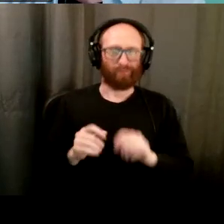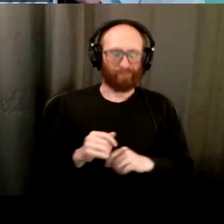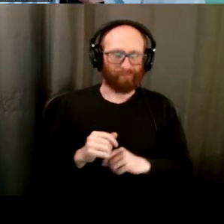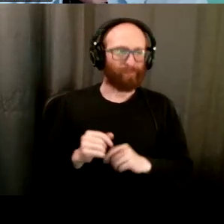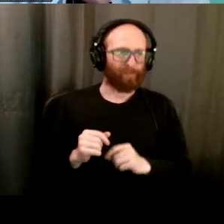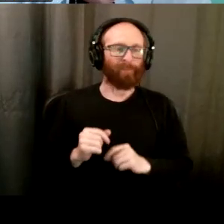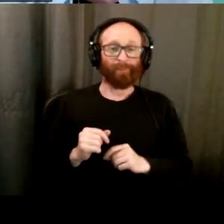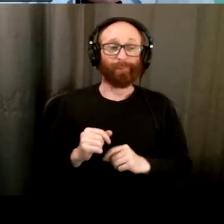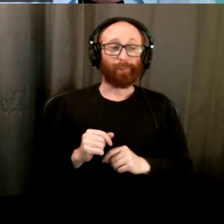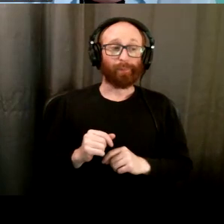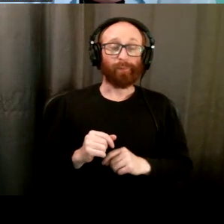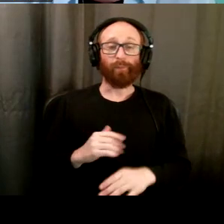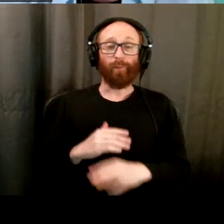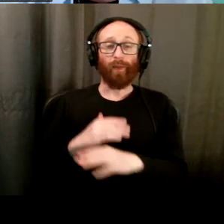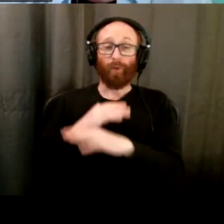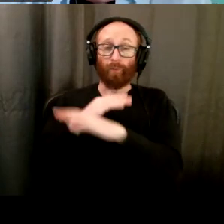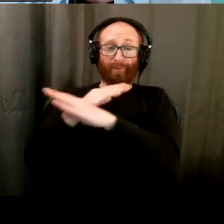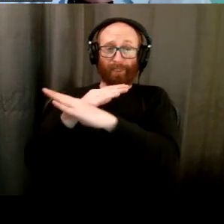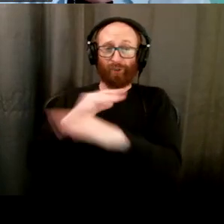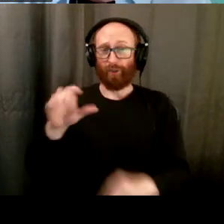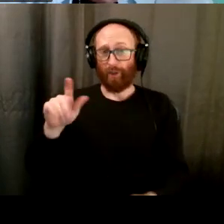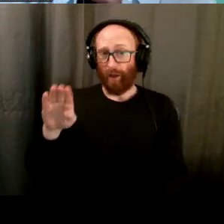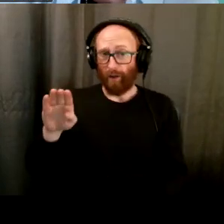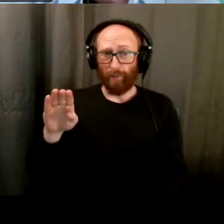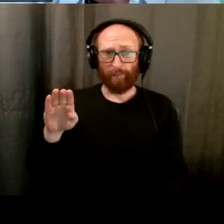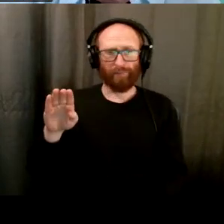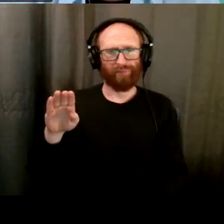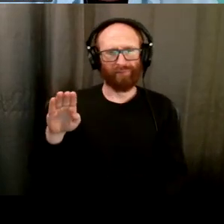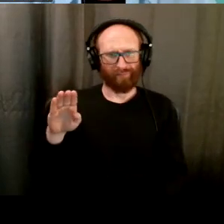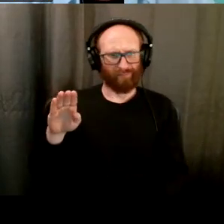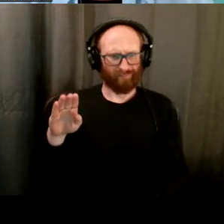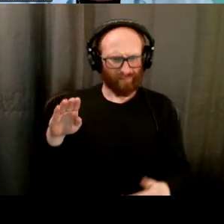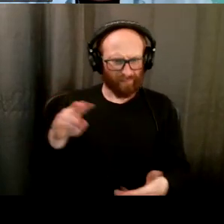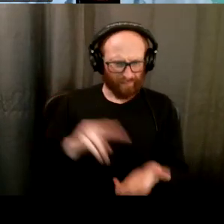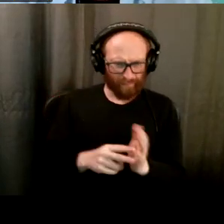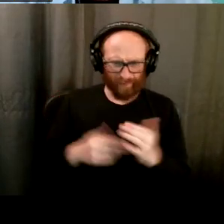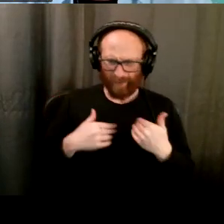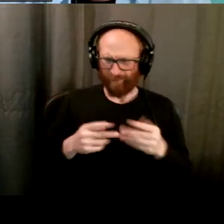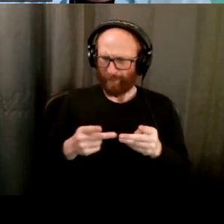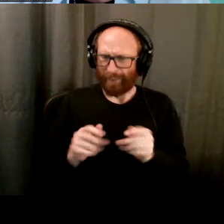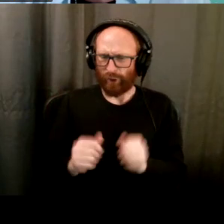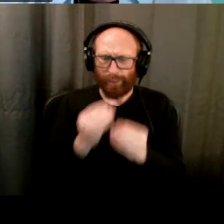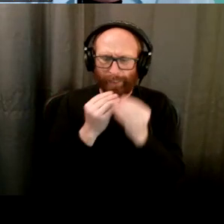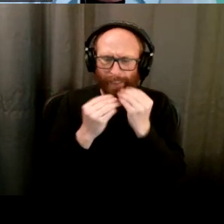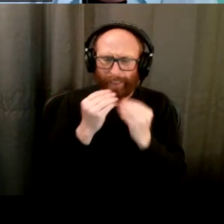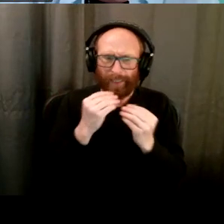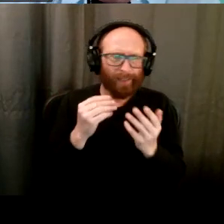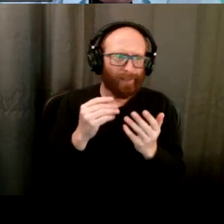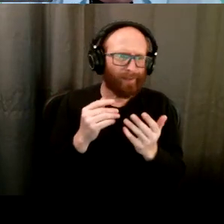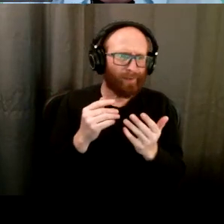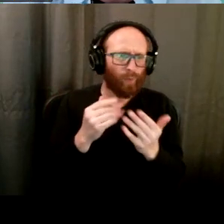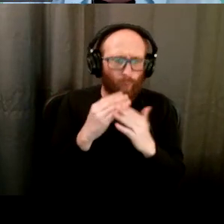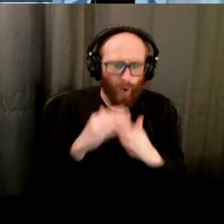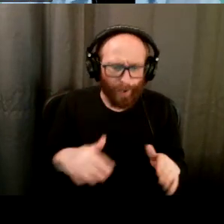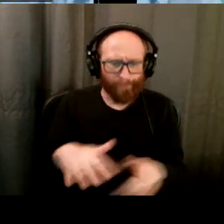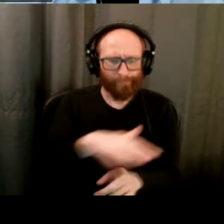the Prevention Club offered her a place to eat lunch quietly, meet other students interested in learning